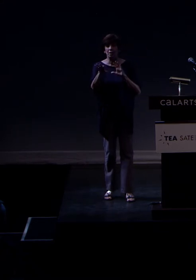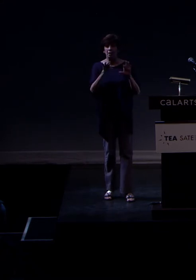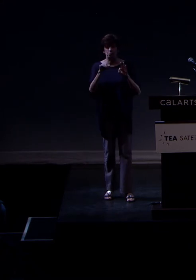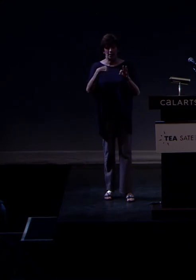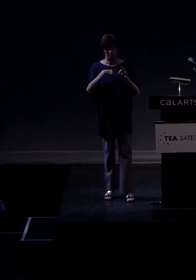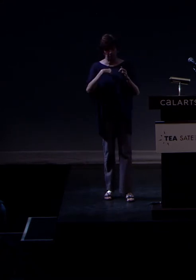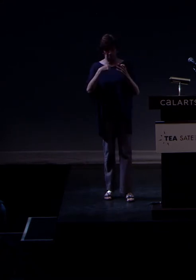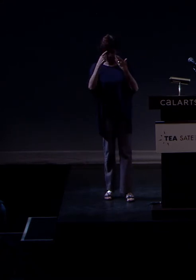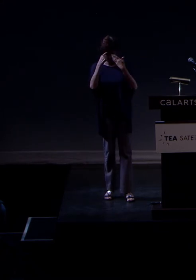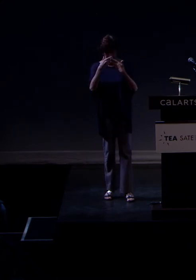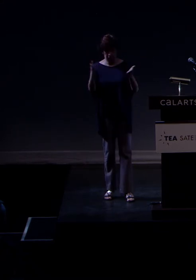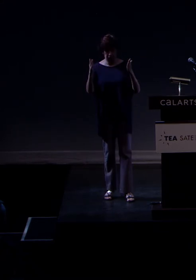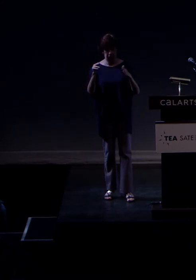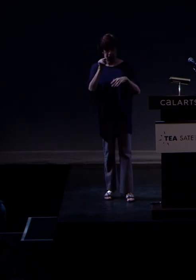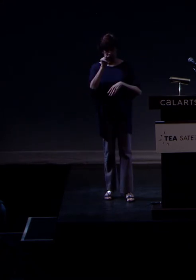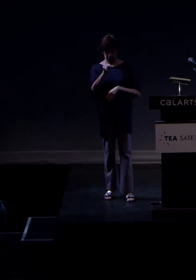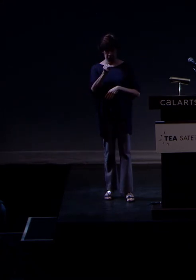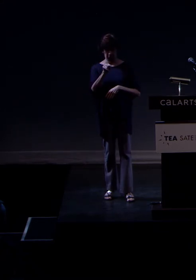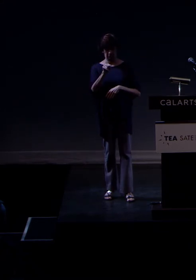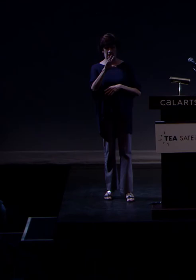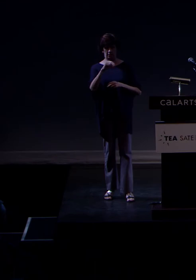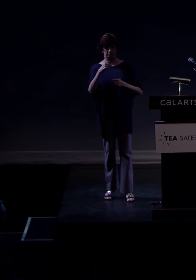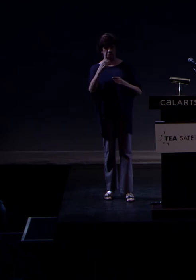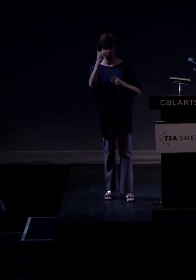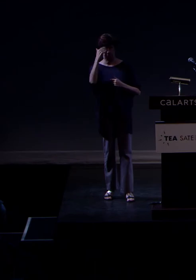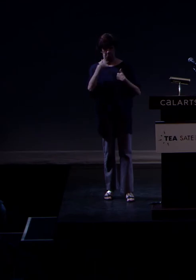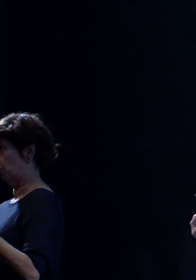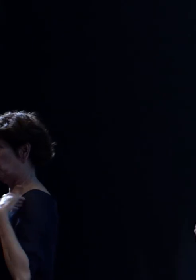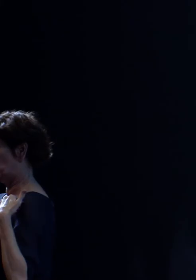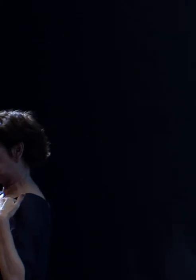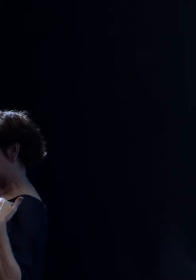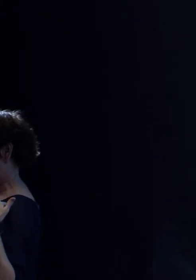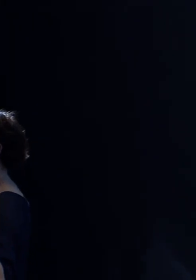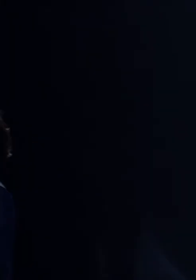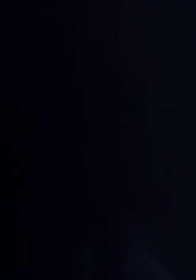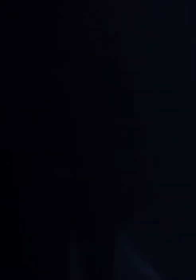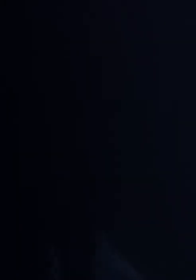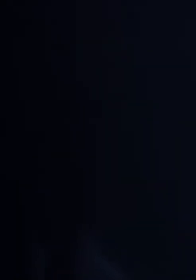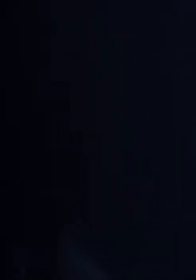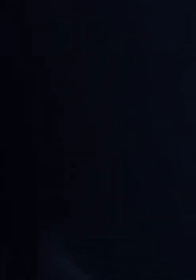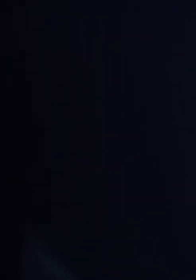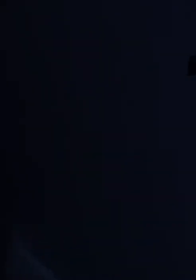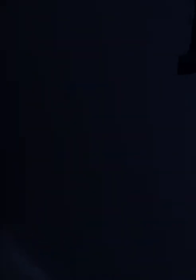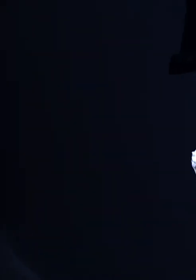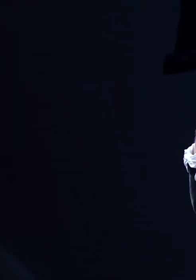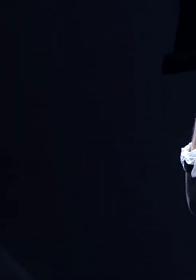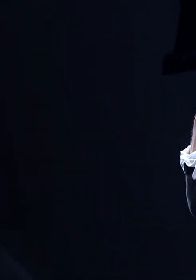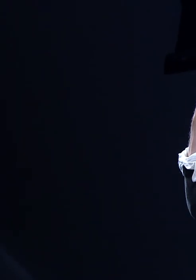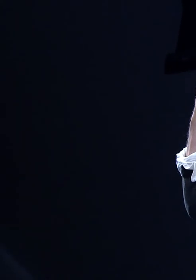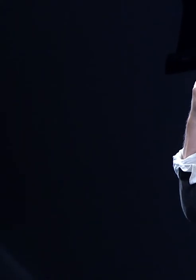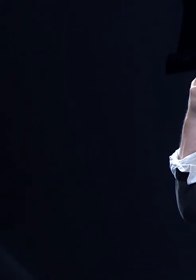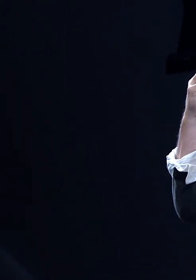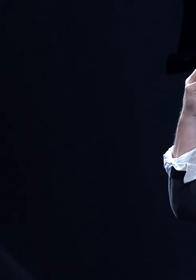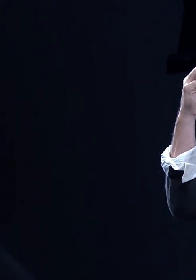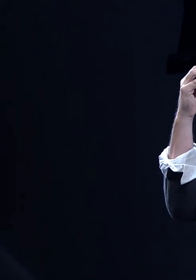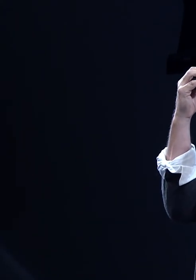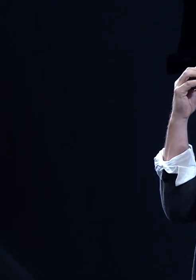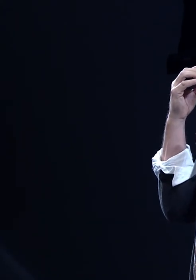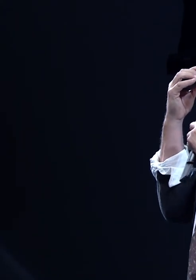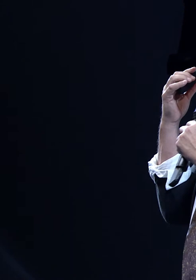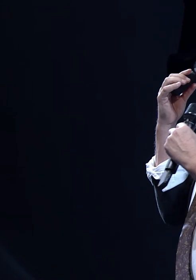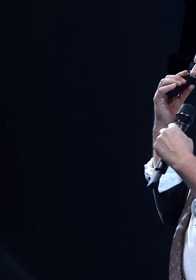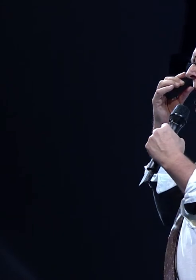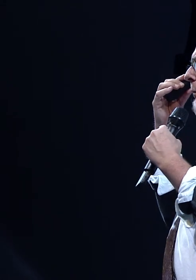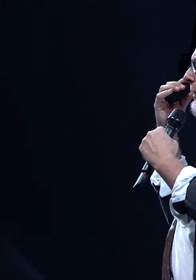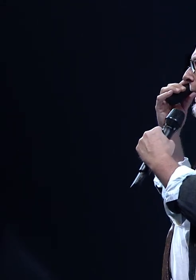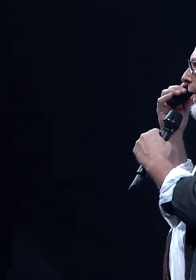with a sense of responsibility for ourselves and for our audiences. And that responsibility includes the idea, do I really want to close people up so that they're going to